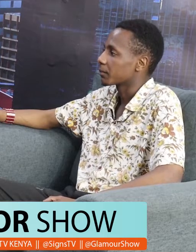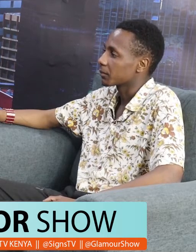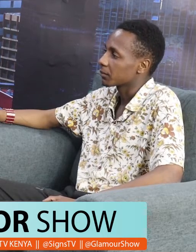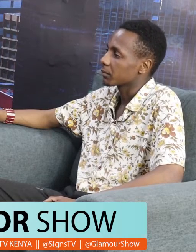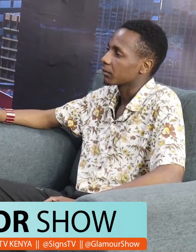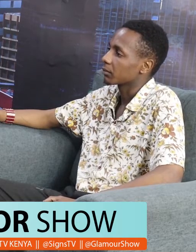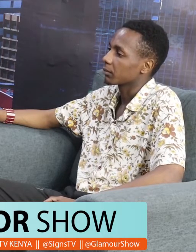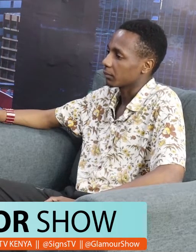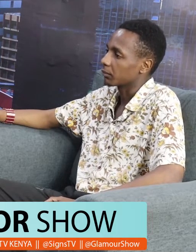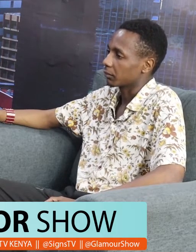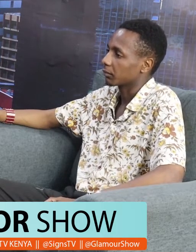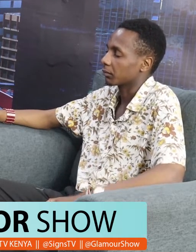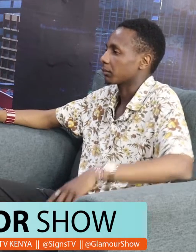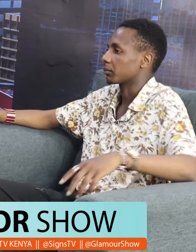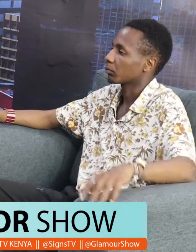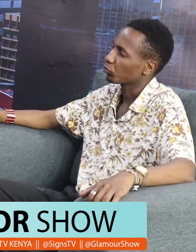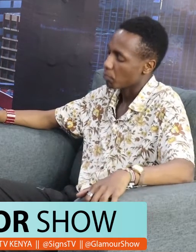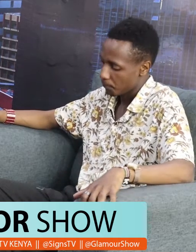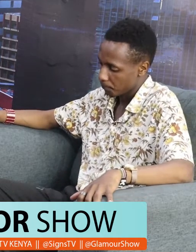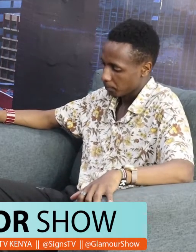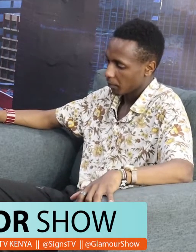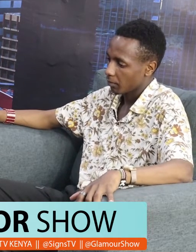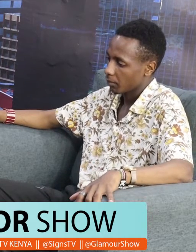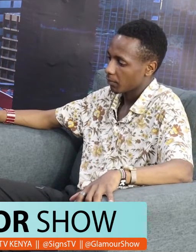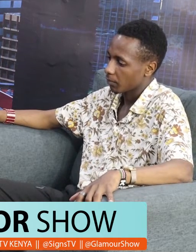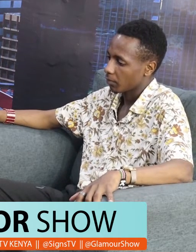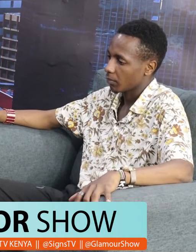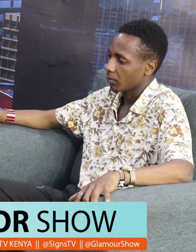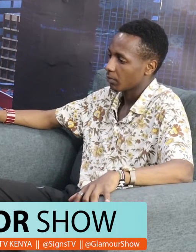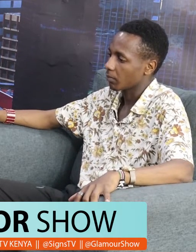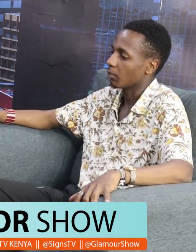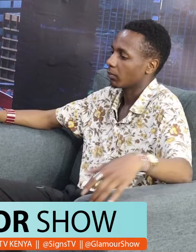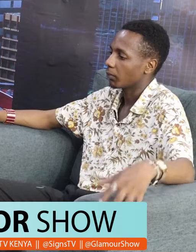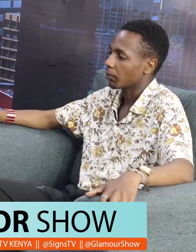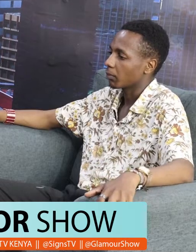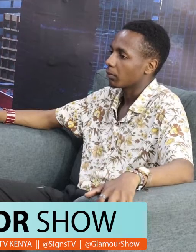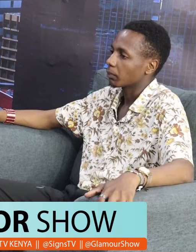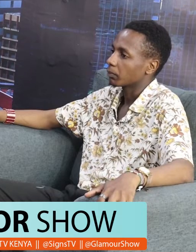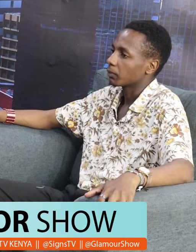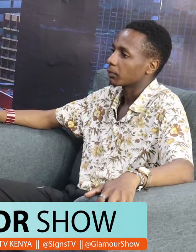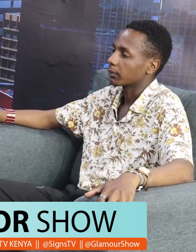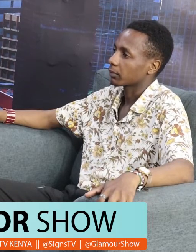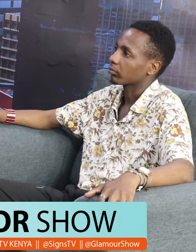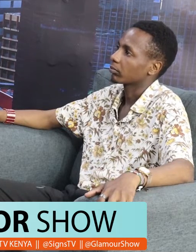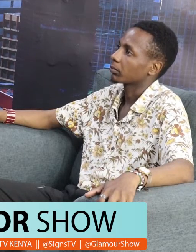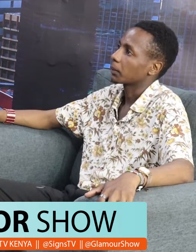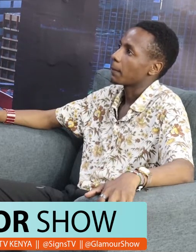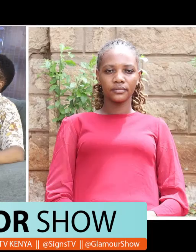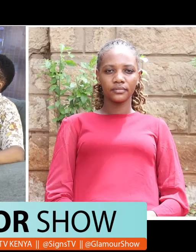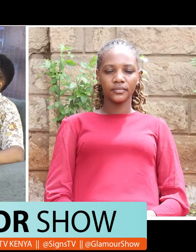In the industry of filmmaking in Kenya, Mm. it is not that popular. Mm. So what are you guys doing to promote